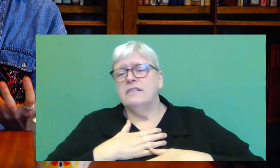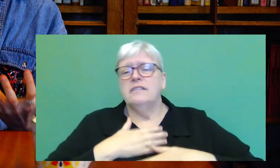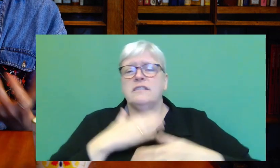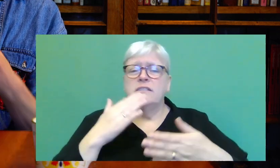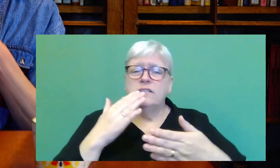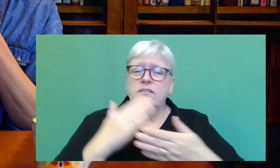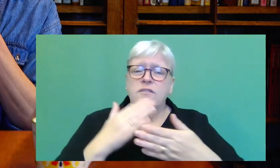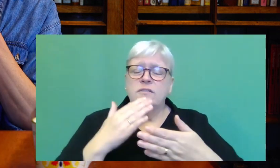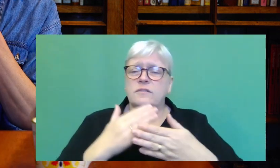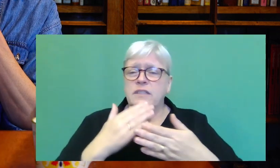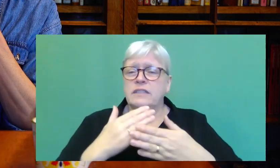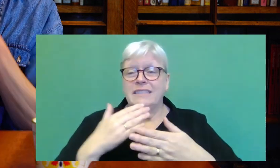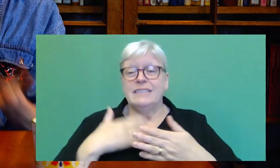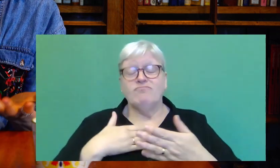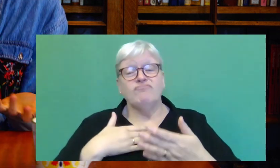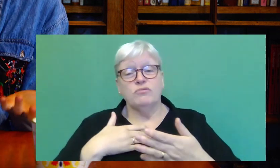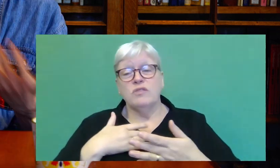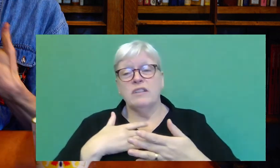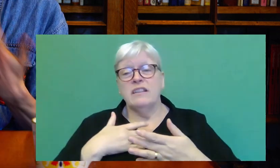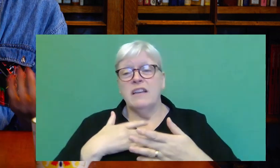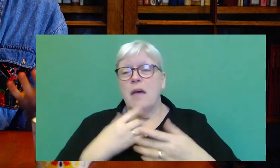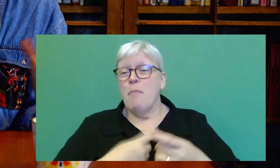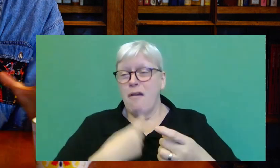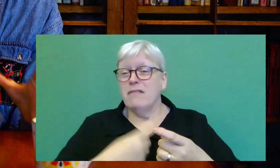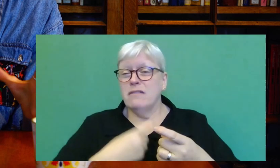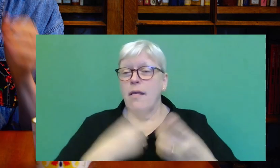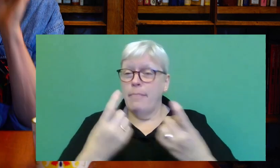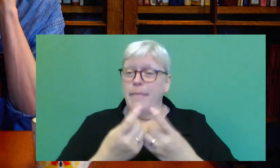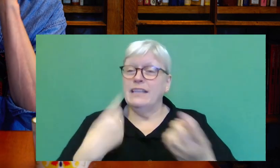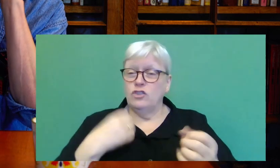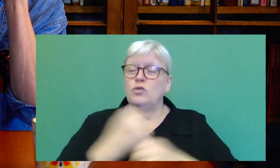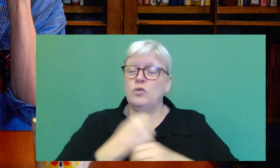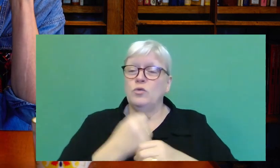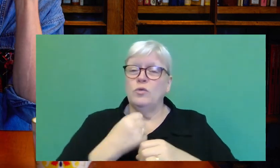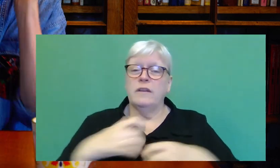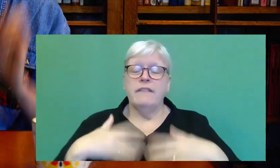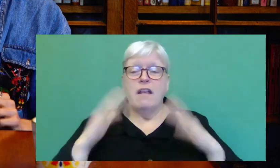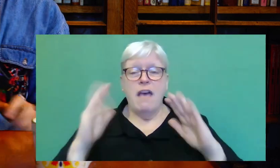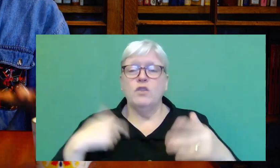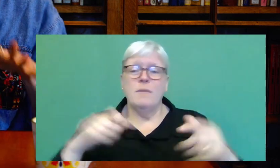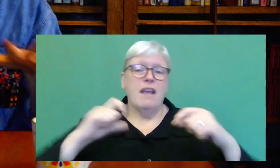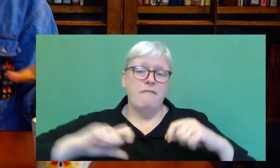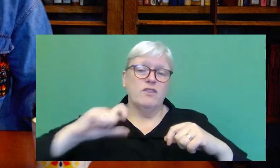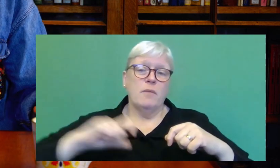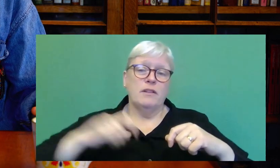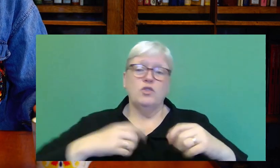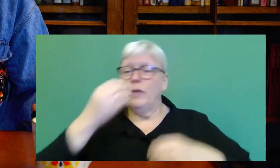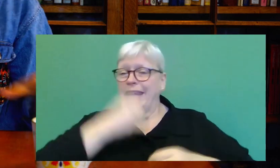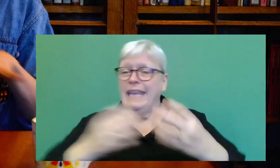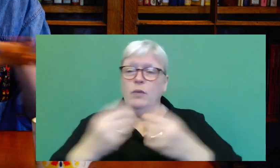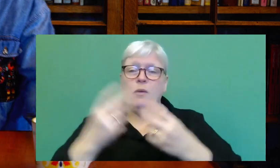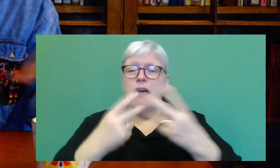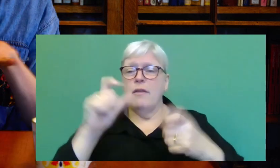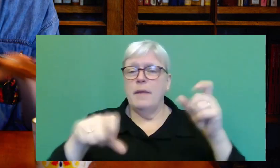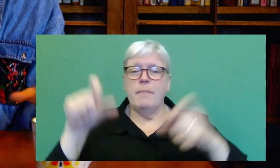thing to do, to eat in front of someone as well. So I personally feel you have to be pretty comfortable sometimes. I'll affect what I